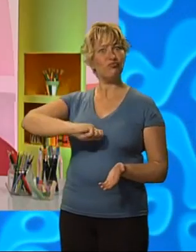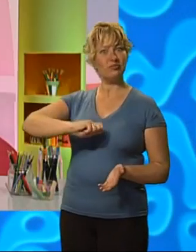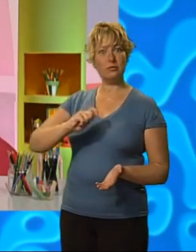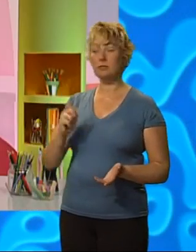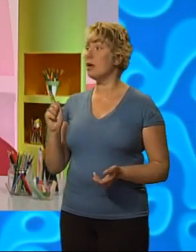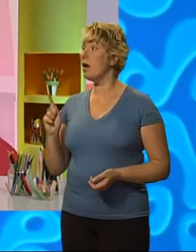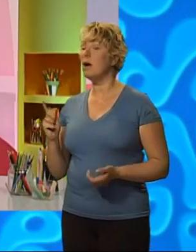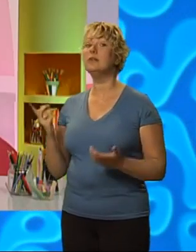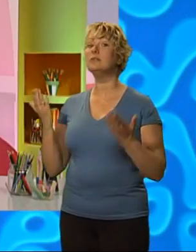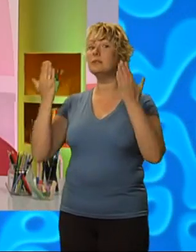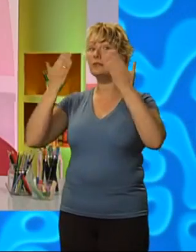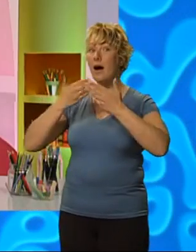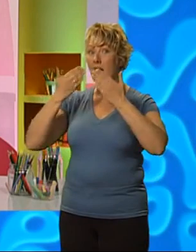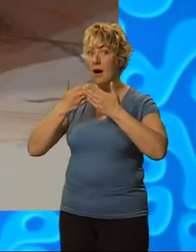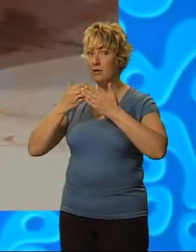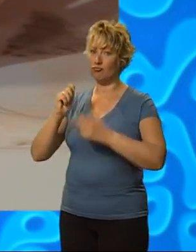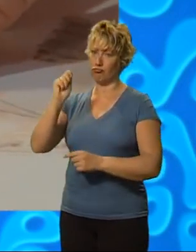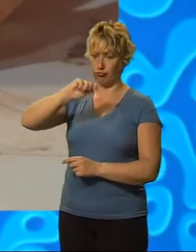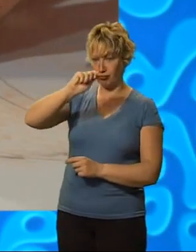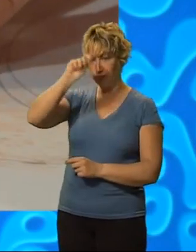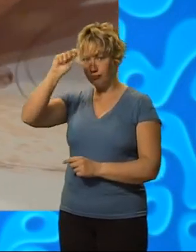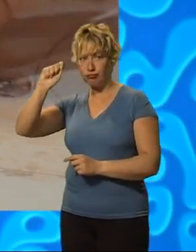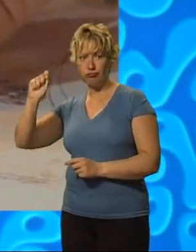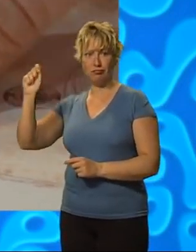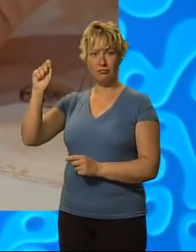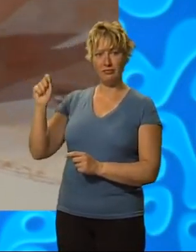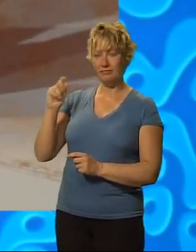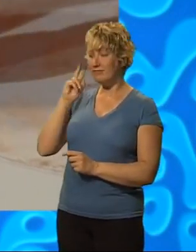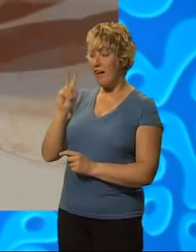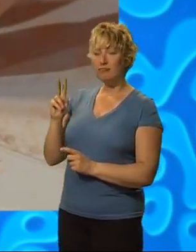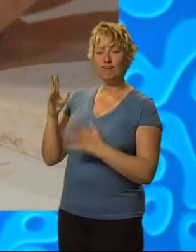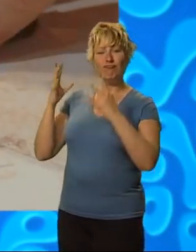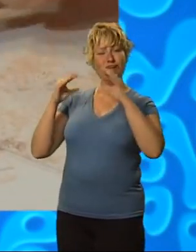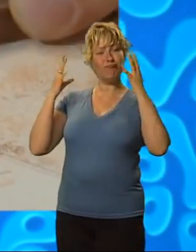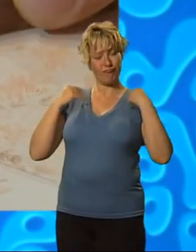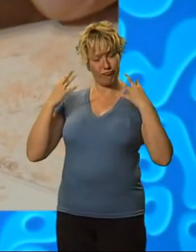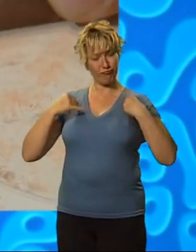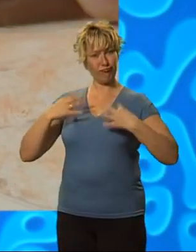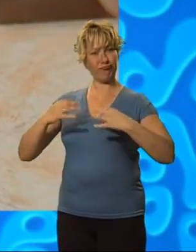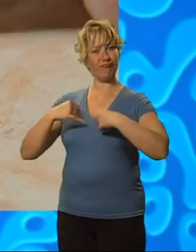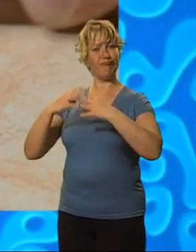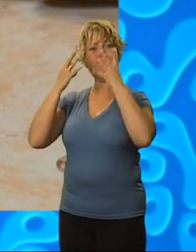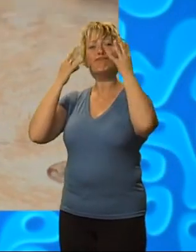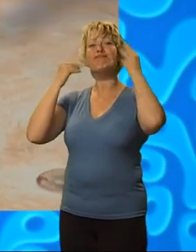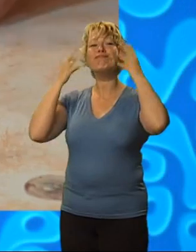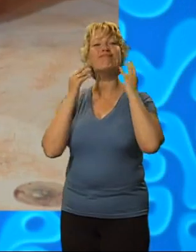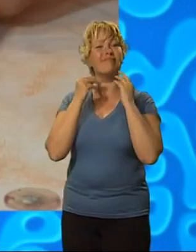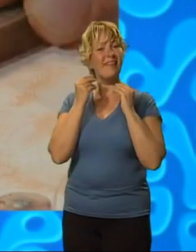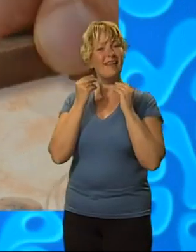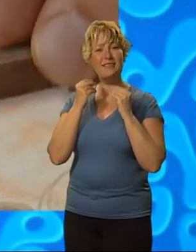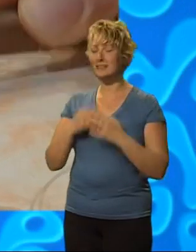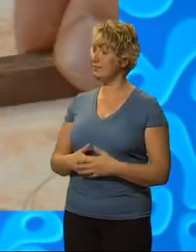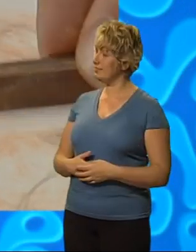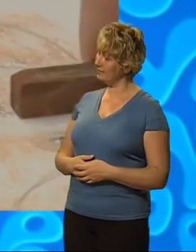get a darker one out and make it a little light and furry. Like